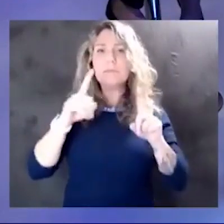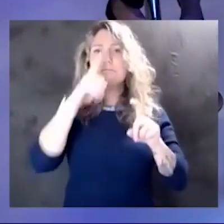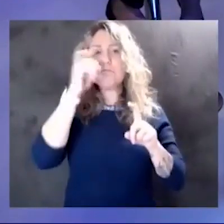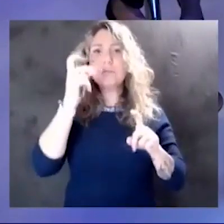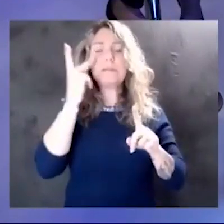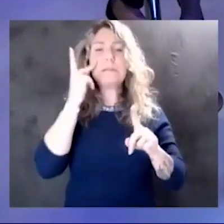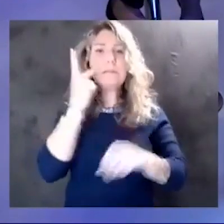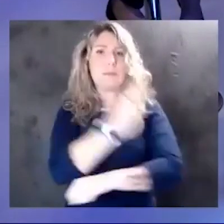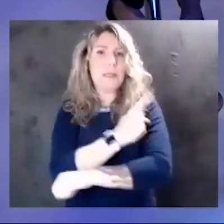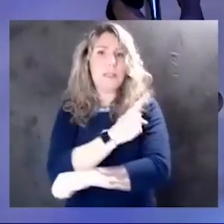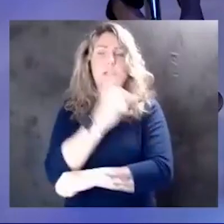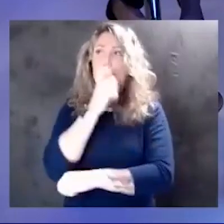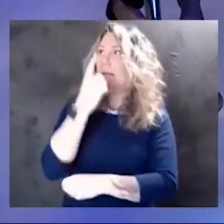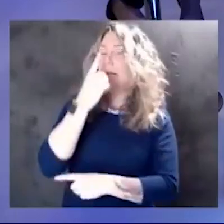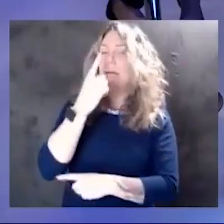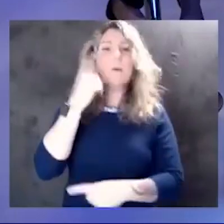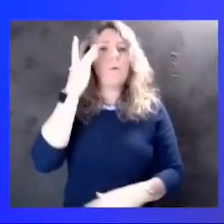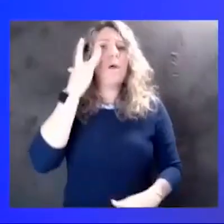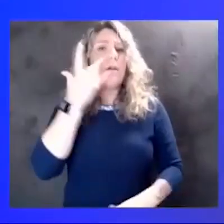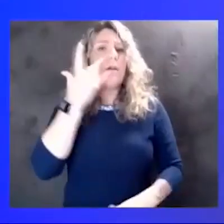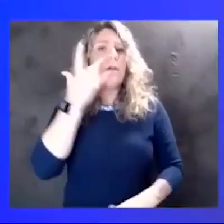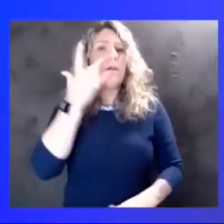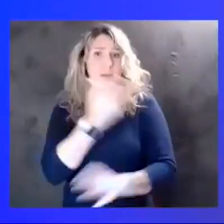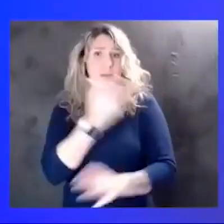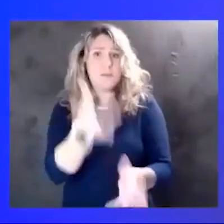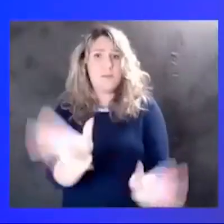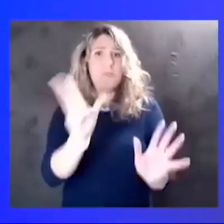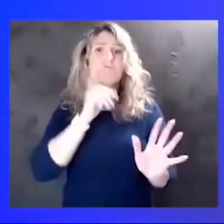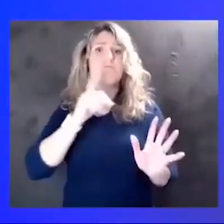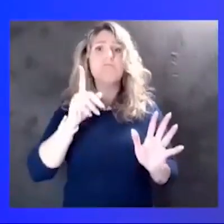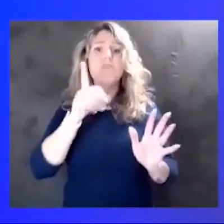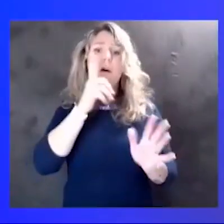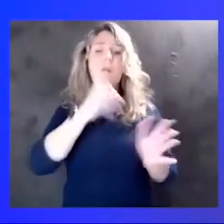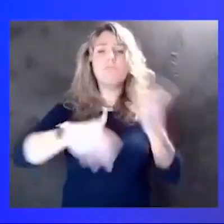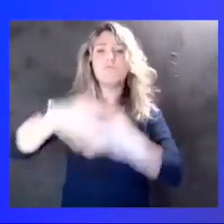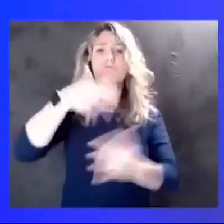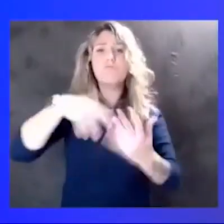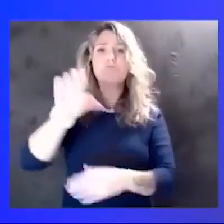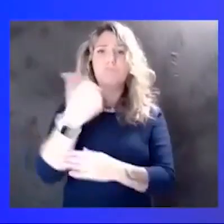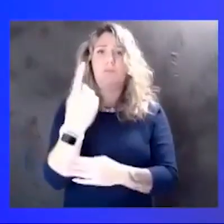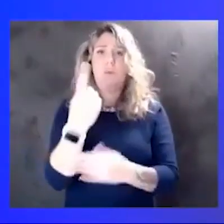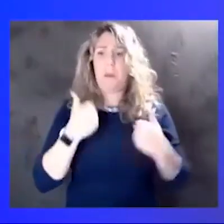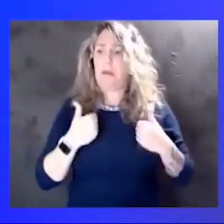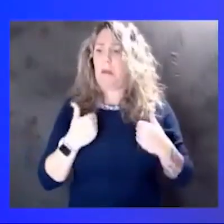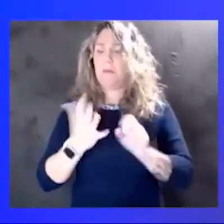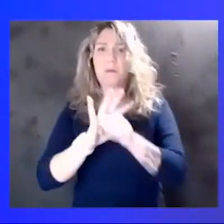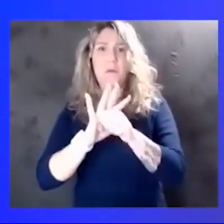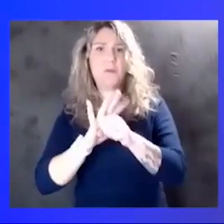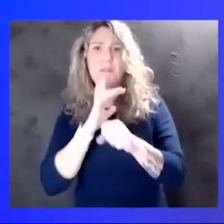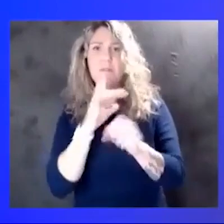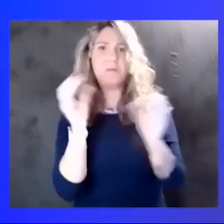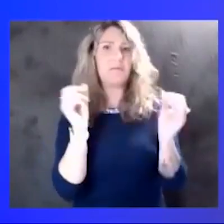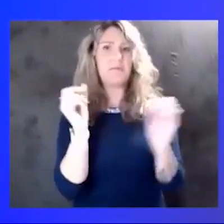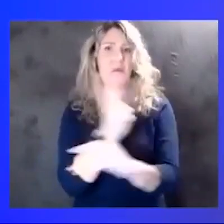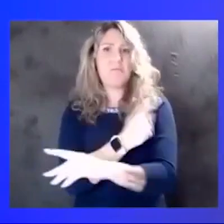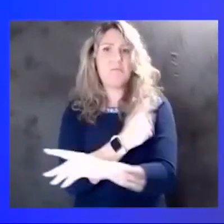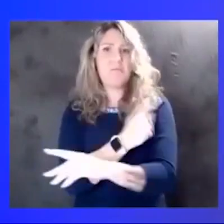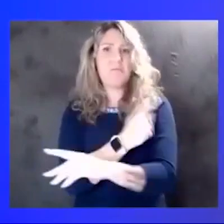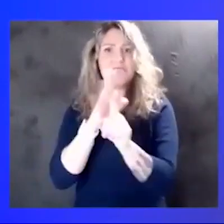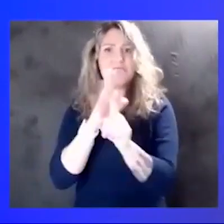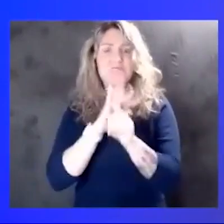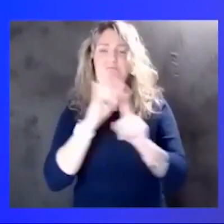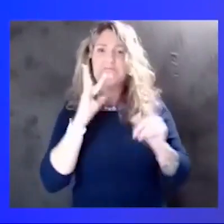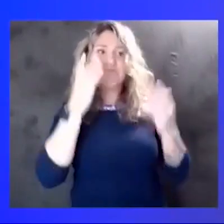you got vaccinated? I was vaccinated, and I hadn't been around anyone that I'd known had COVID. I hadn't had any patient exposures that I was aware of. I didn't know any personal friends,